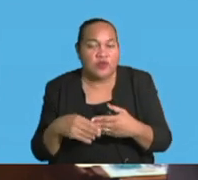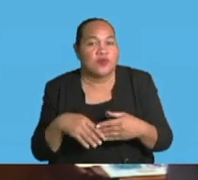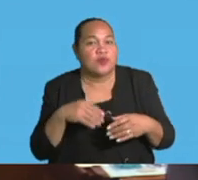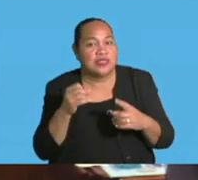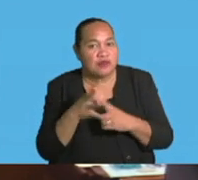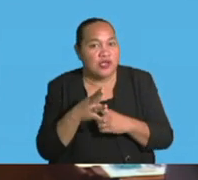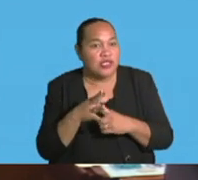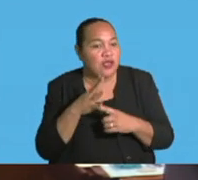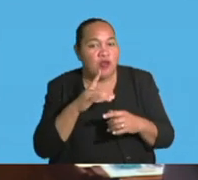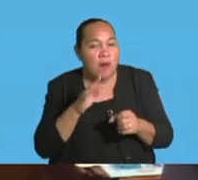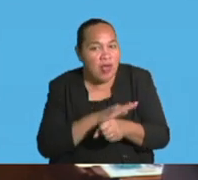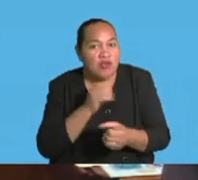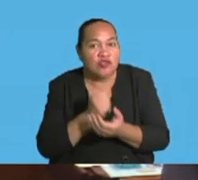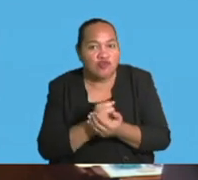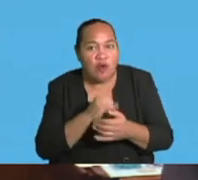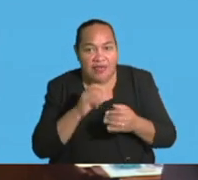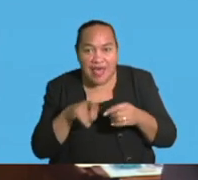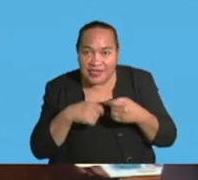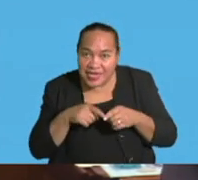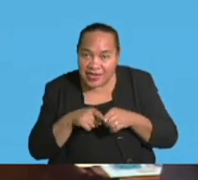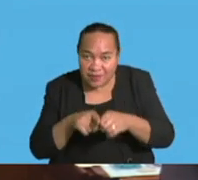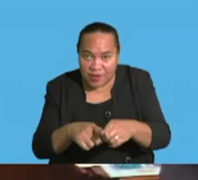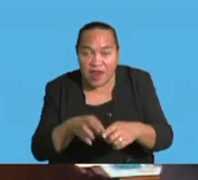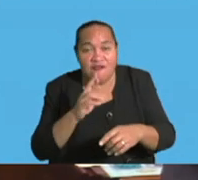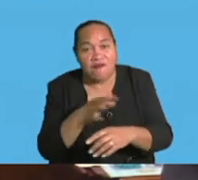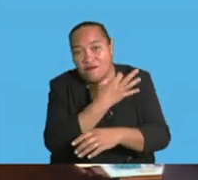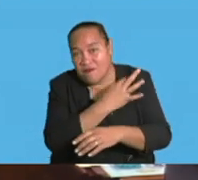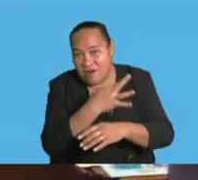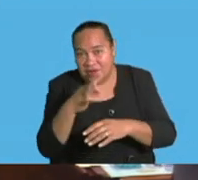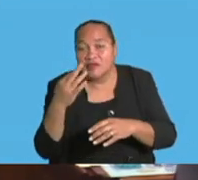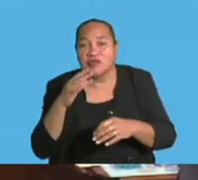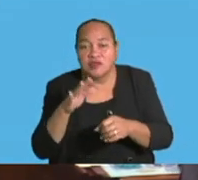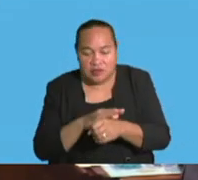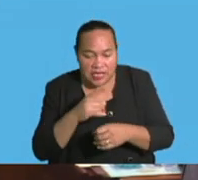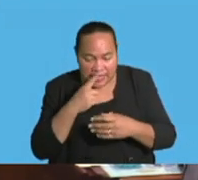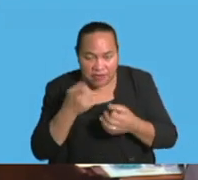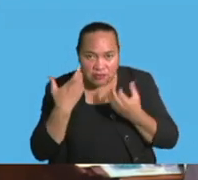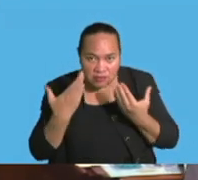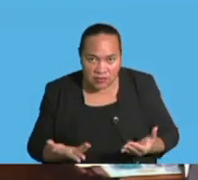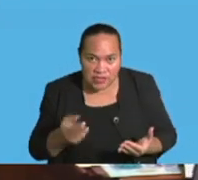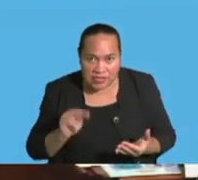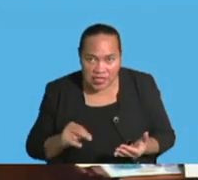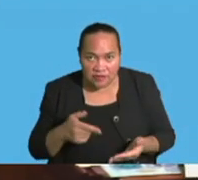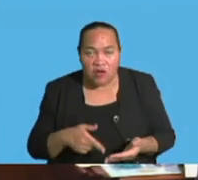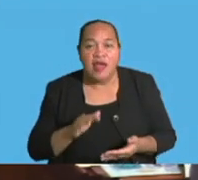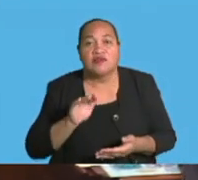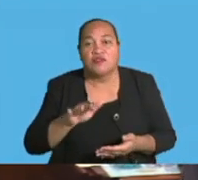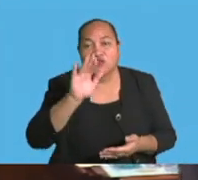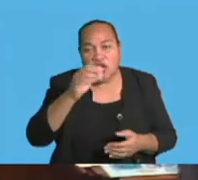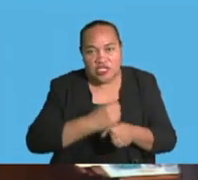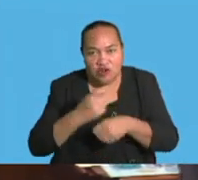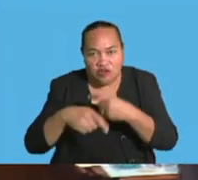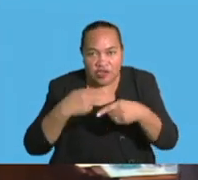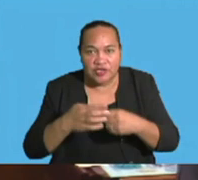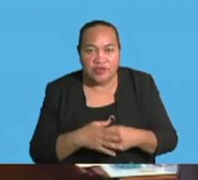the sustainability of its forest resources to cater for the current and future generations. Honorable Speaker say, I